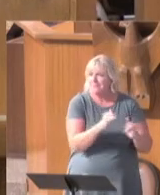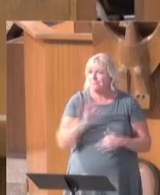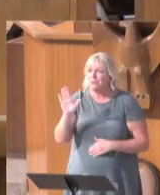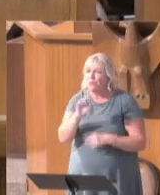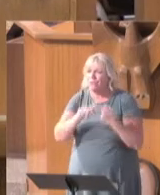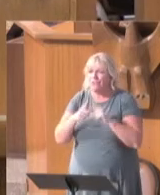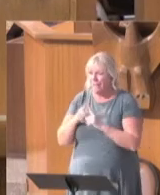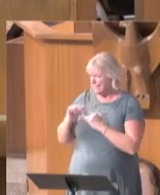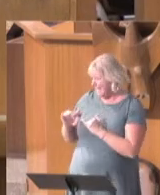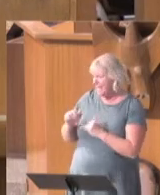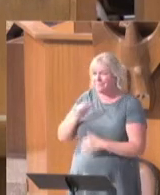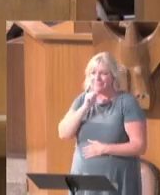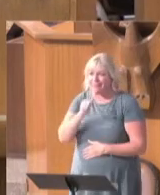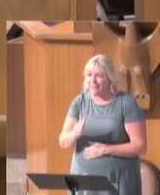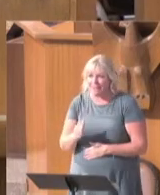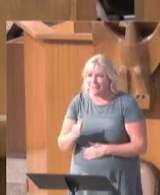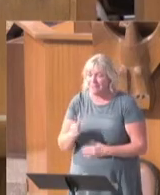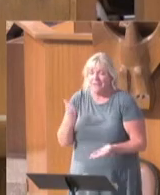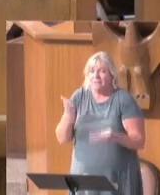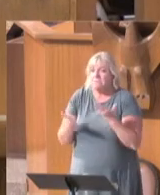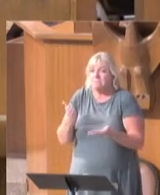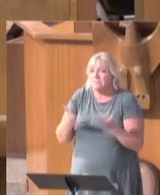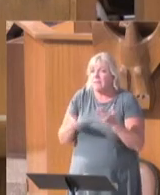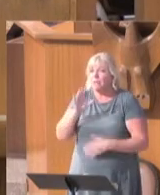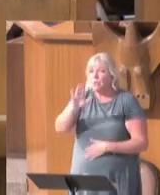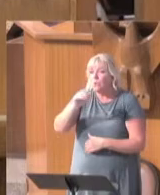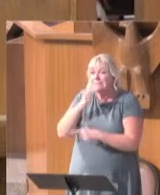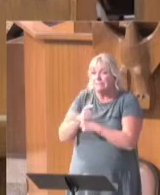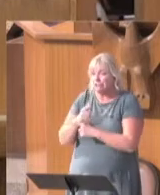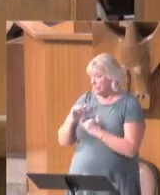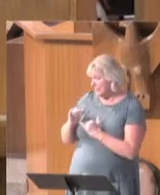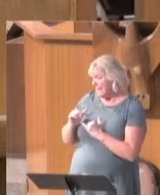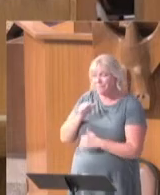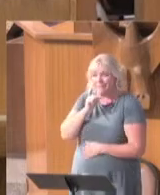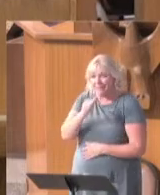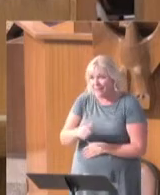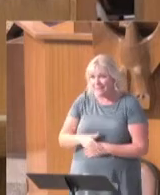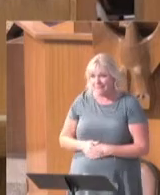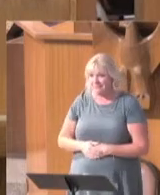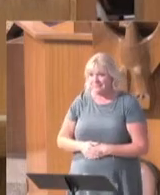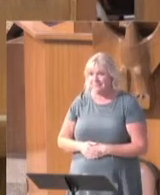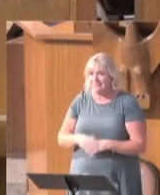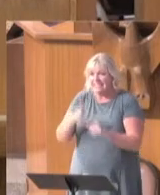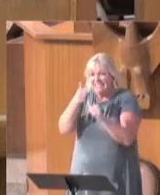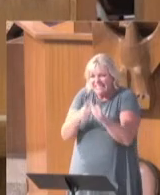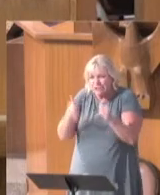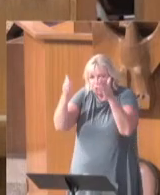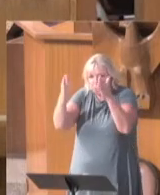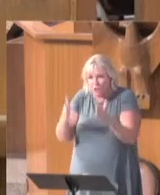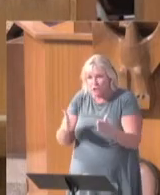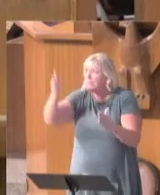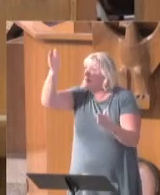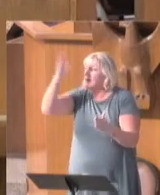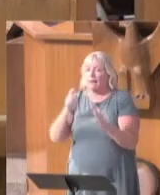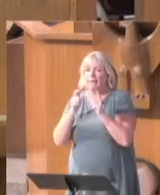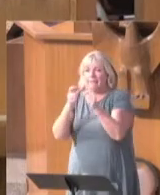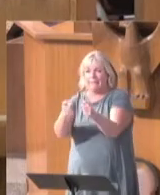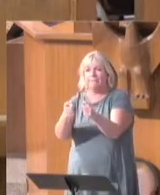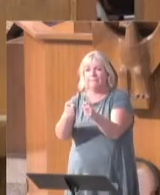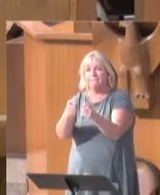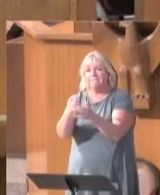friends, even someone as close to you as your own sister. Yet each of you is given a good